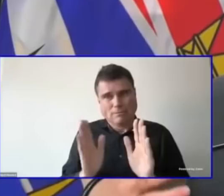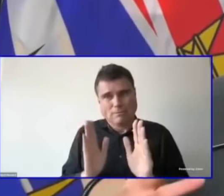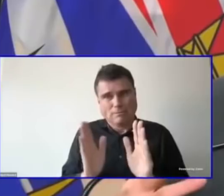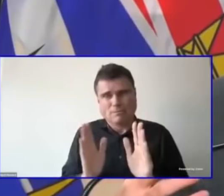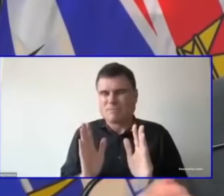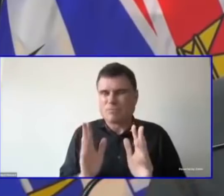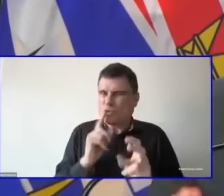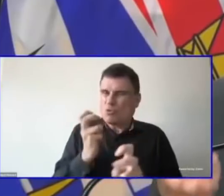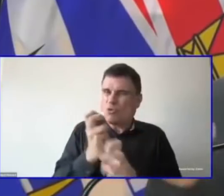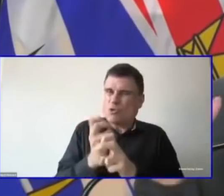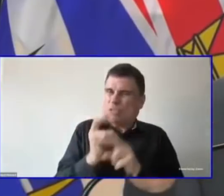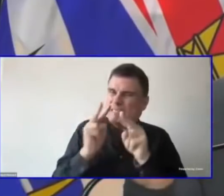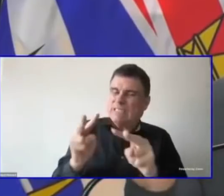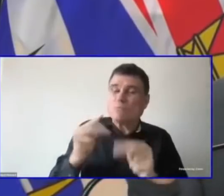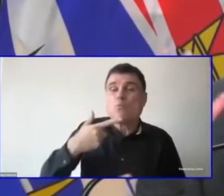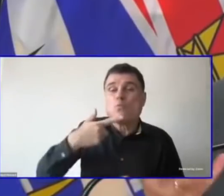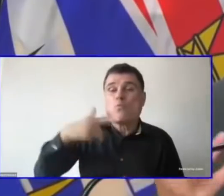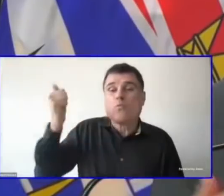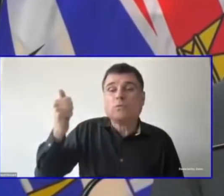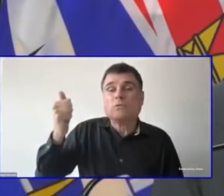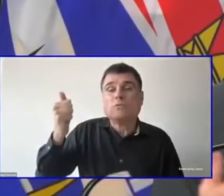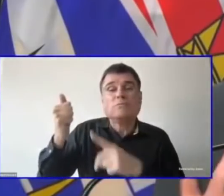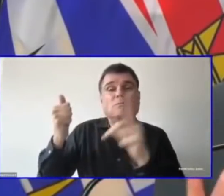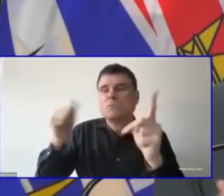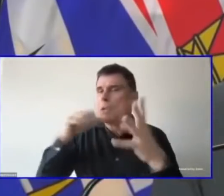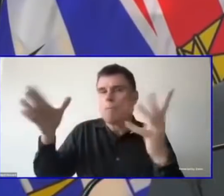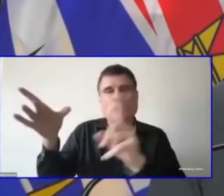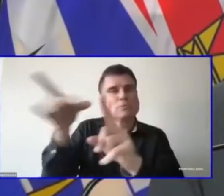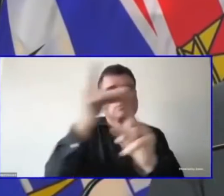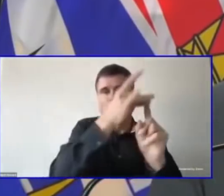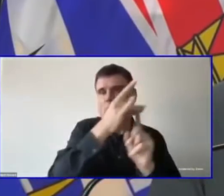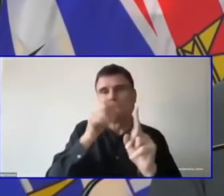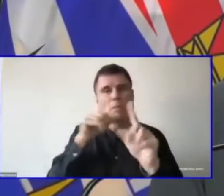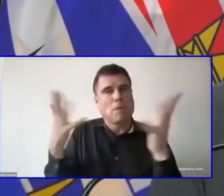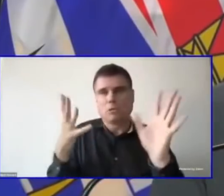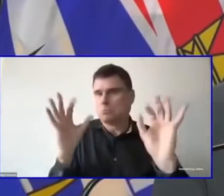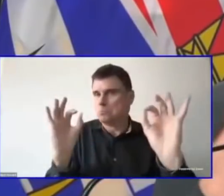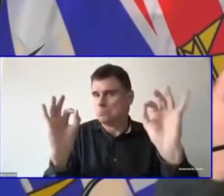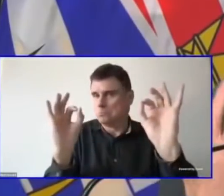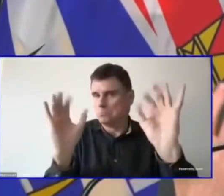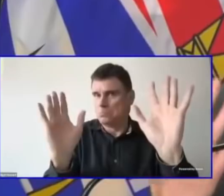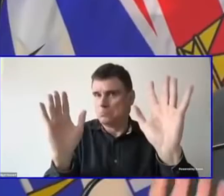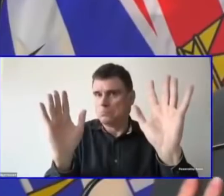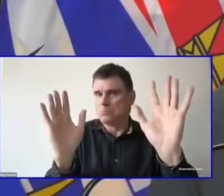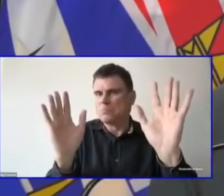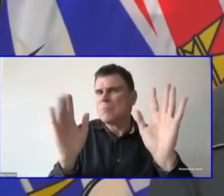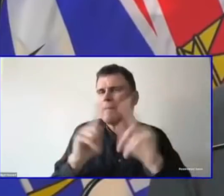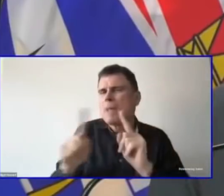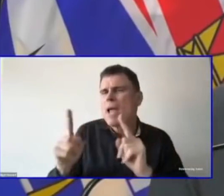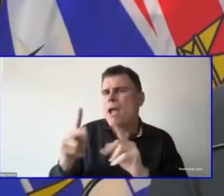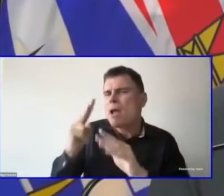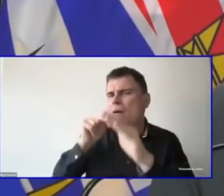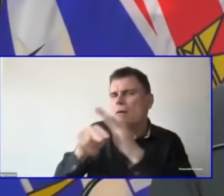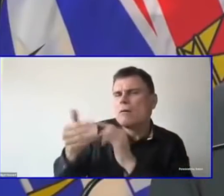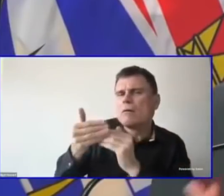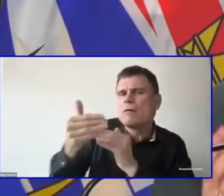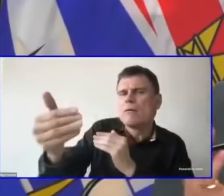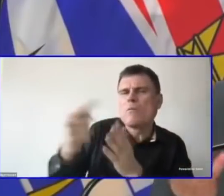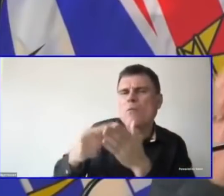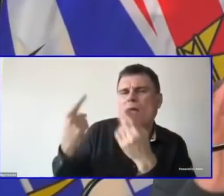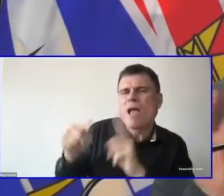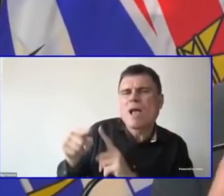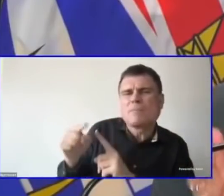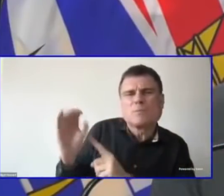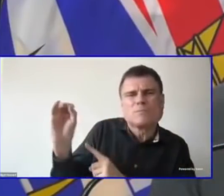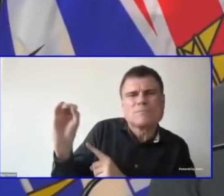it's mostly younger people and younger people who have stepped up and got their vaccines. So that is the really positive thing we're seeing about this. But